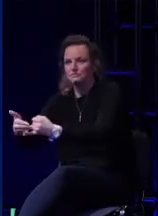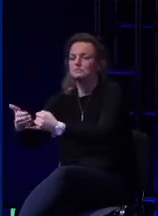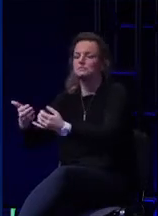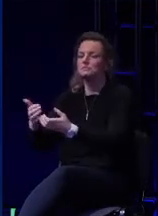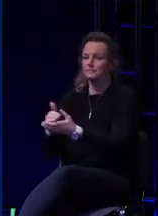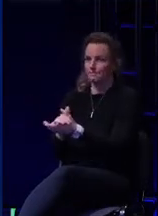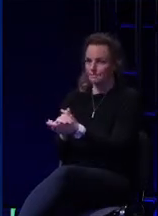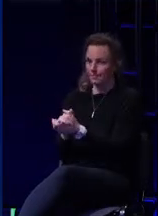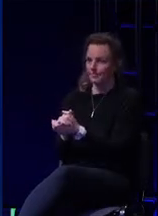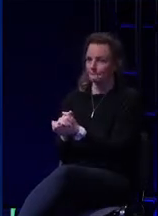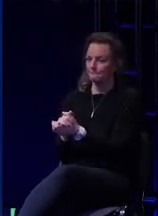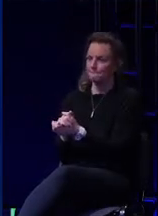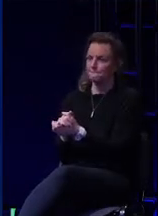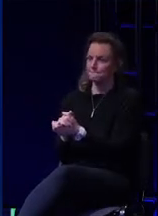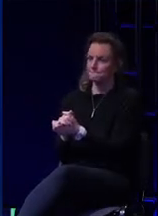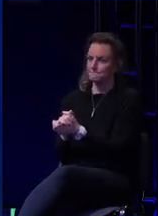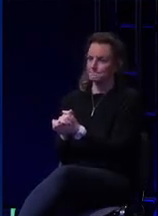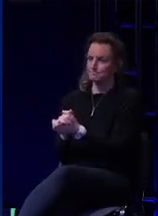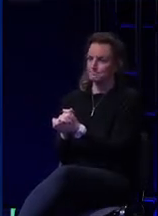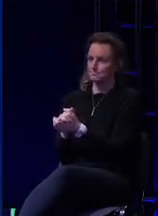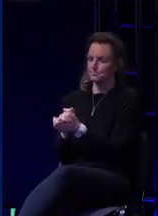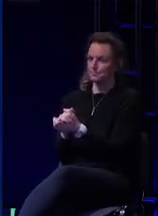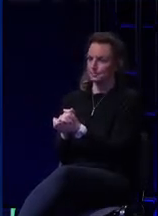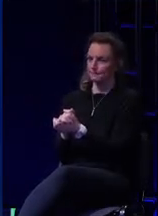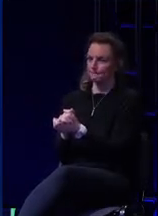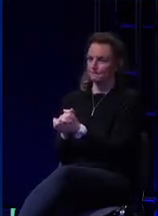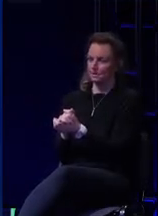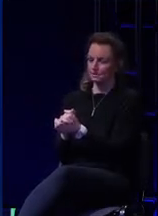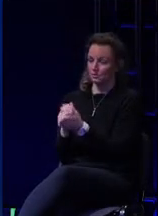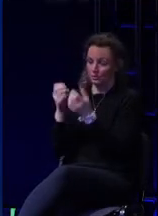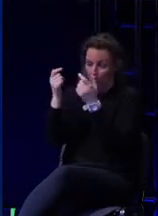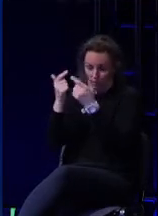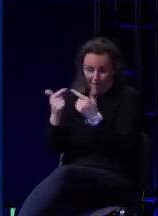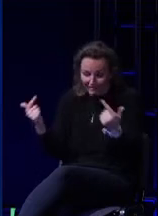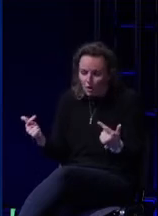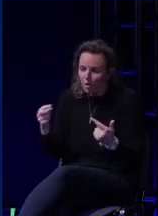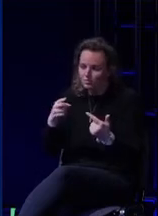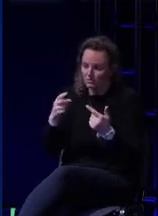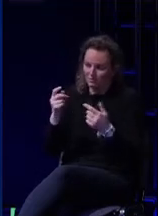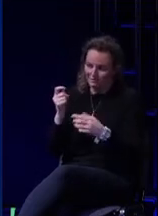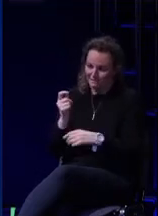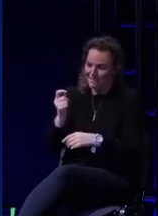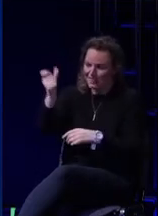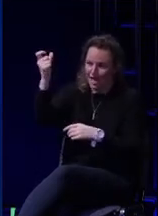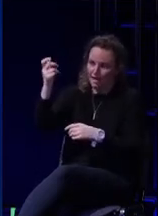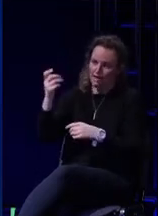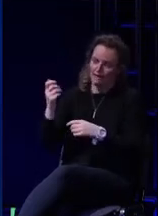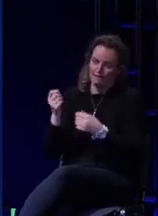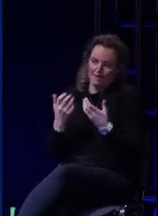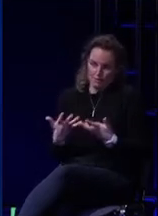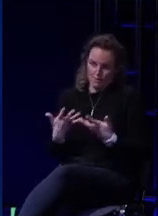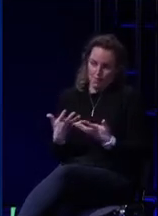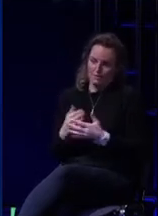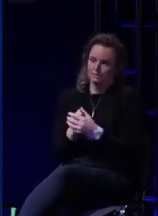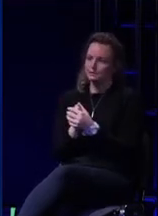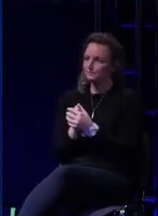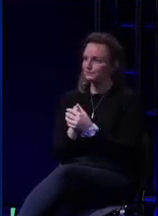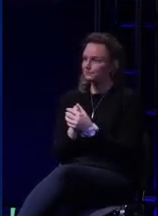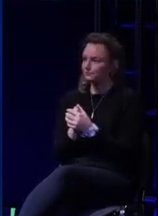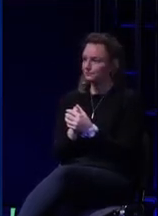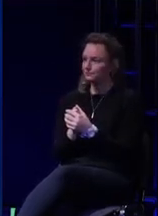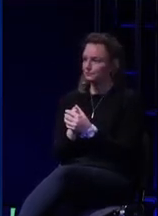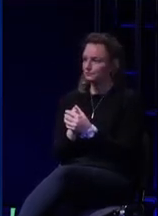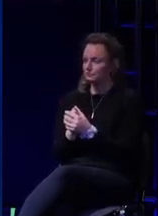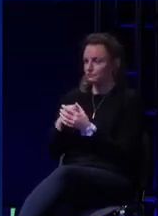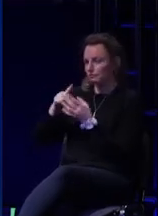often I'm going quite heavy on the flare at the moment with it. And Jeff,